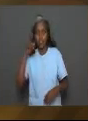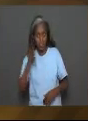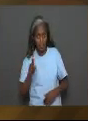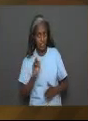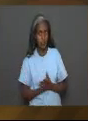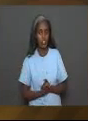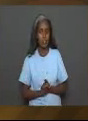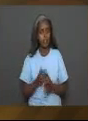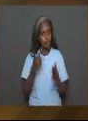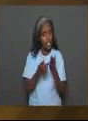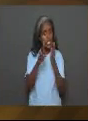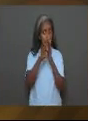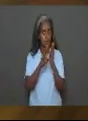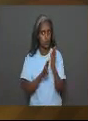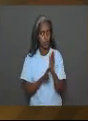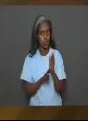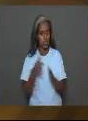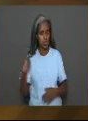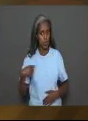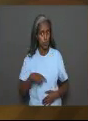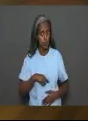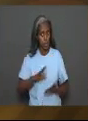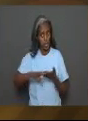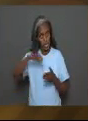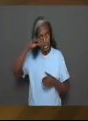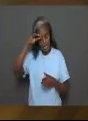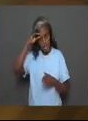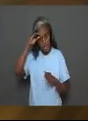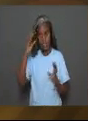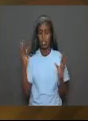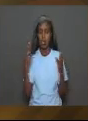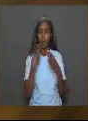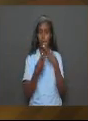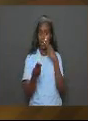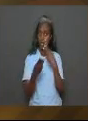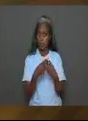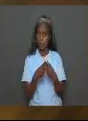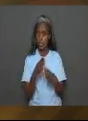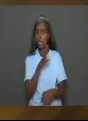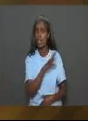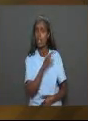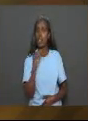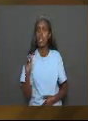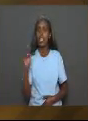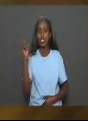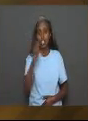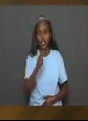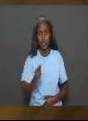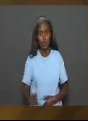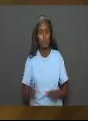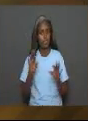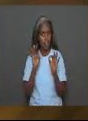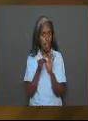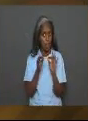Derivatives. In this unit, we will learn the mathematical and